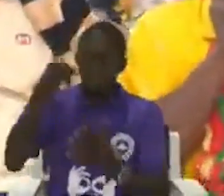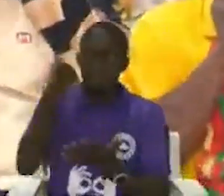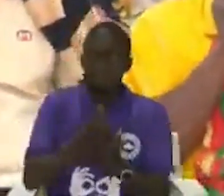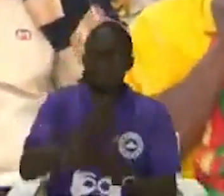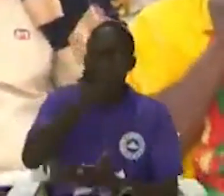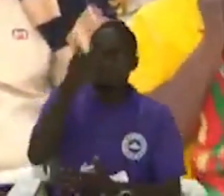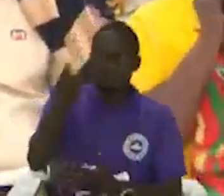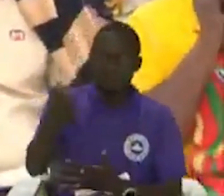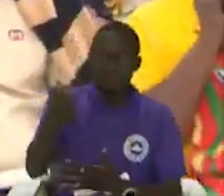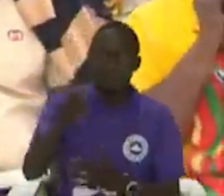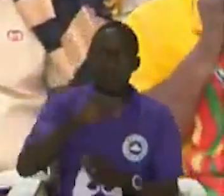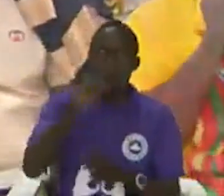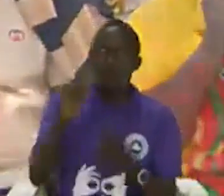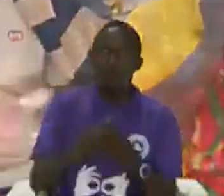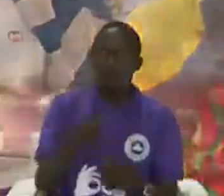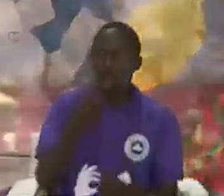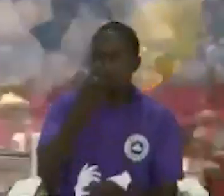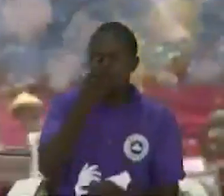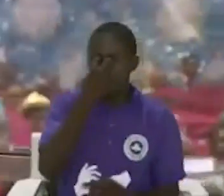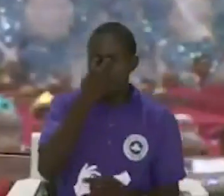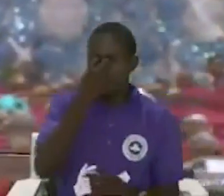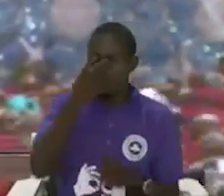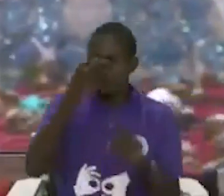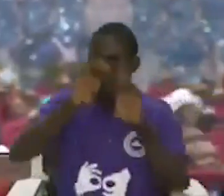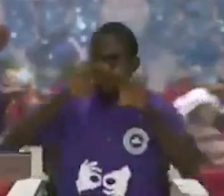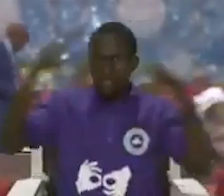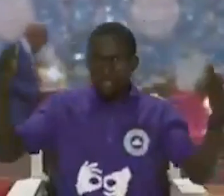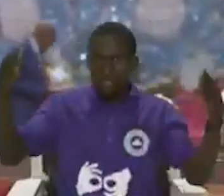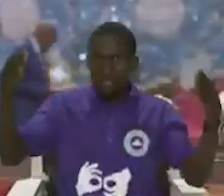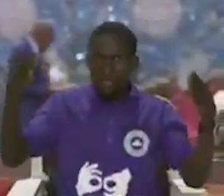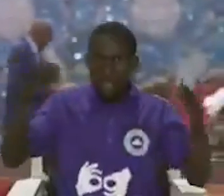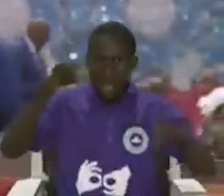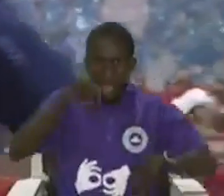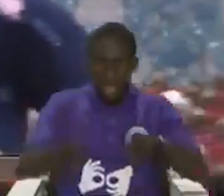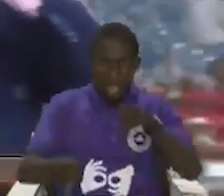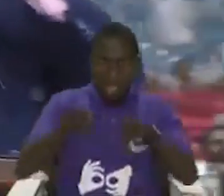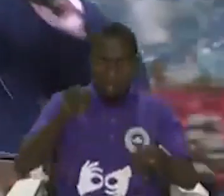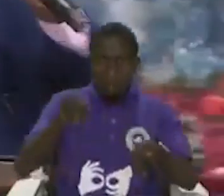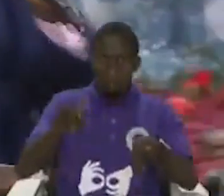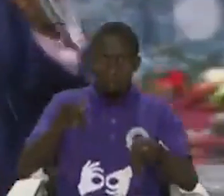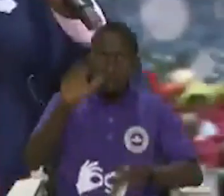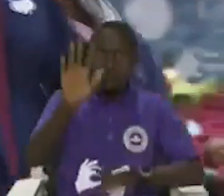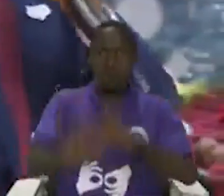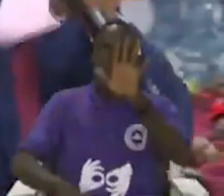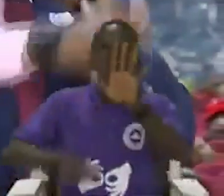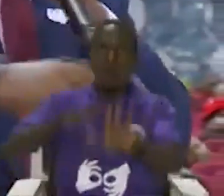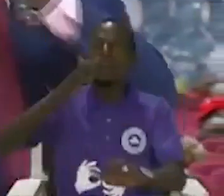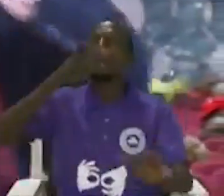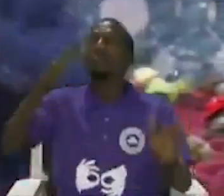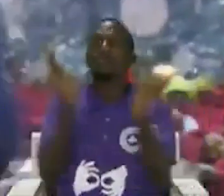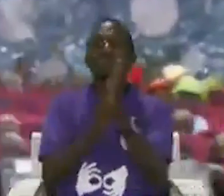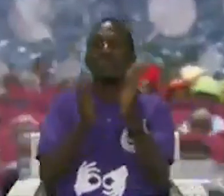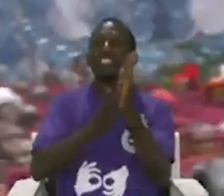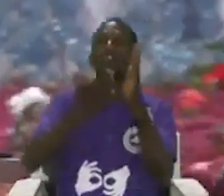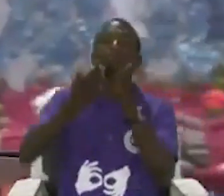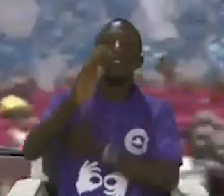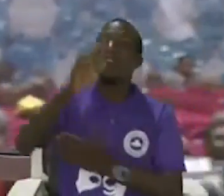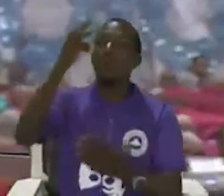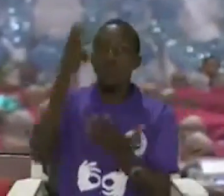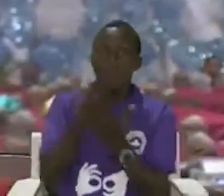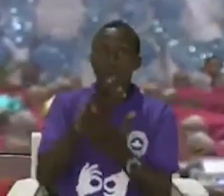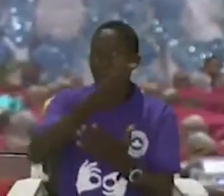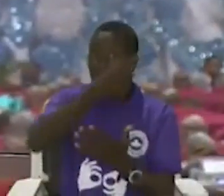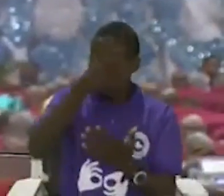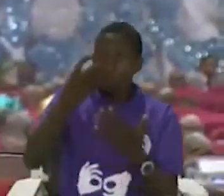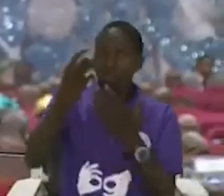When the blind see on your row, when the lame walk on your row, please praise God violently, because God is on the